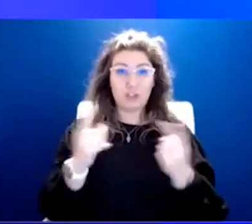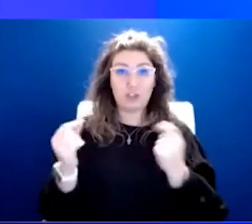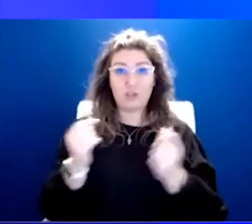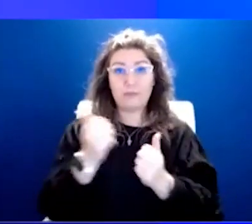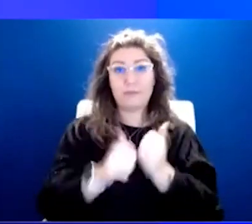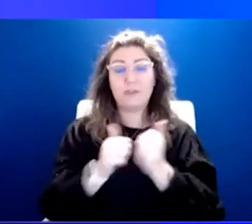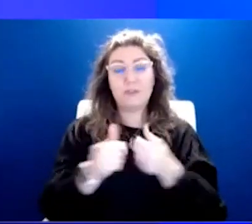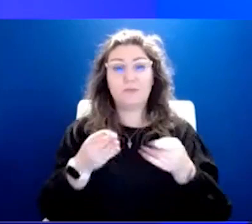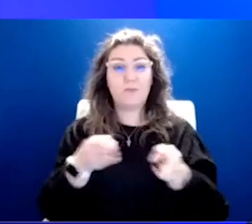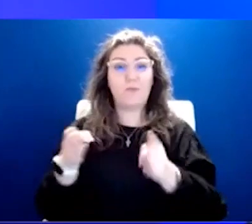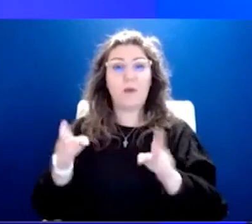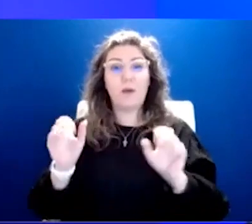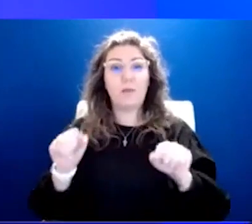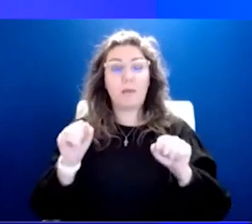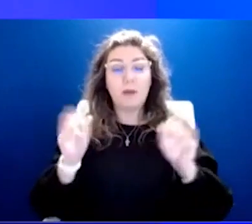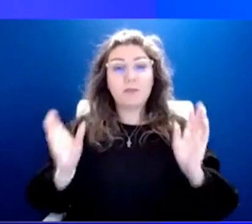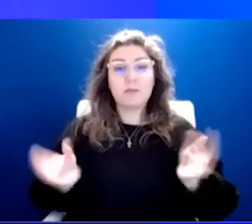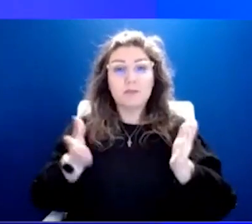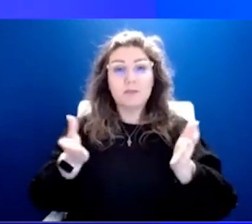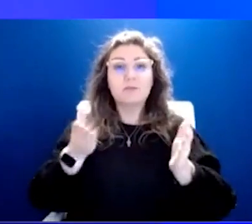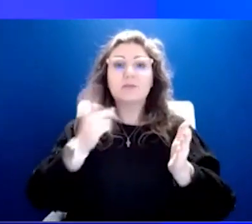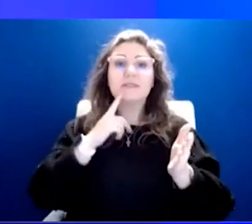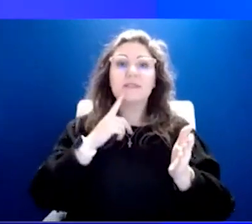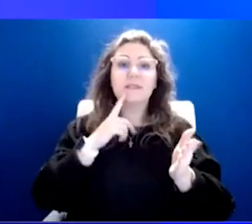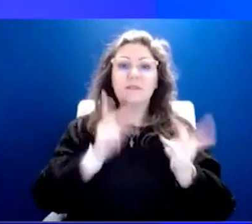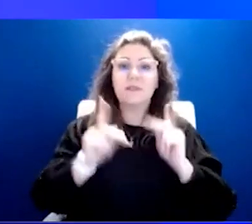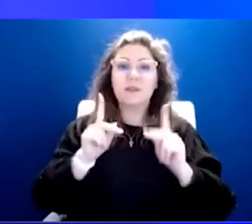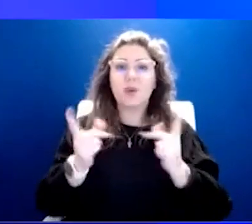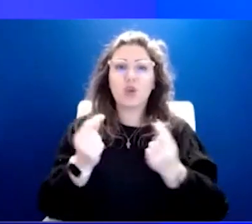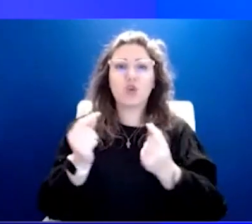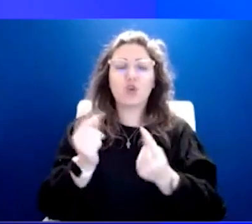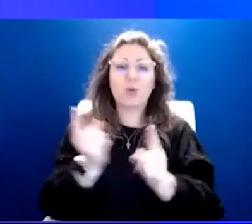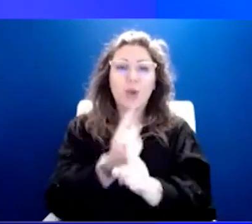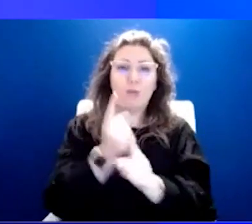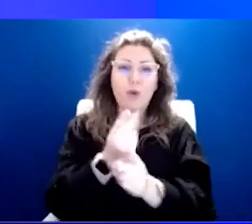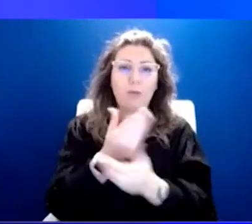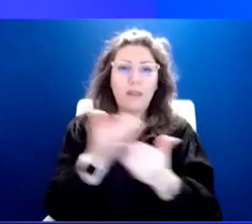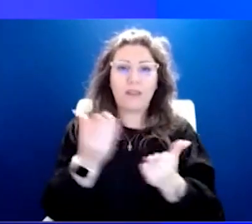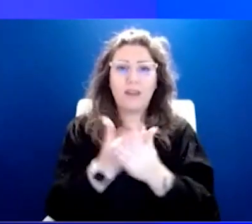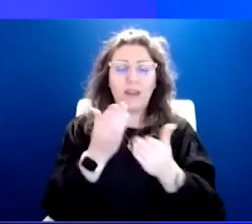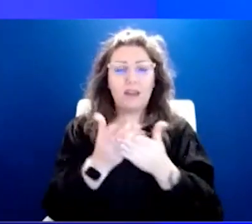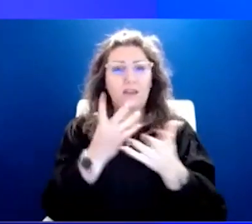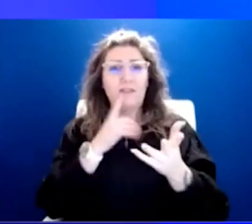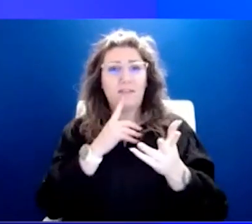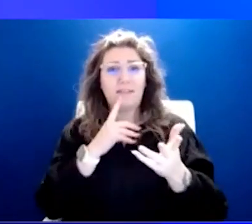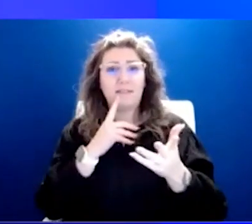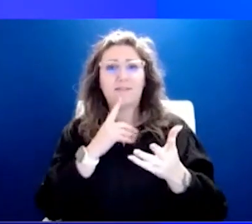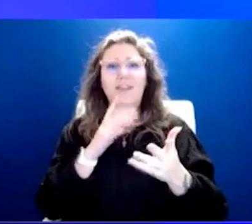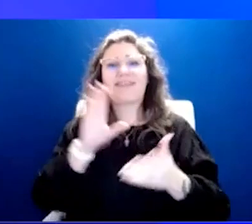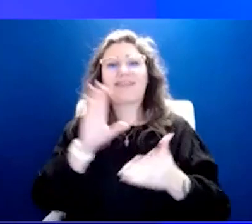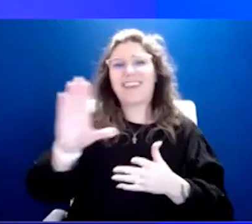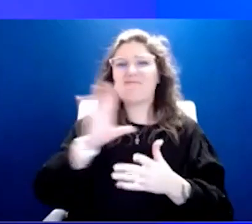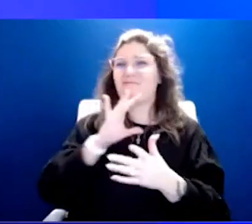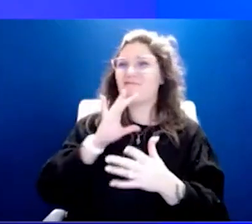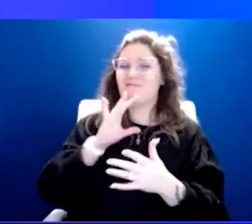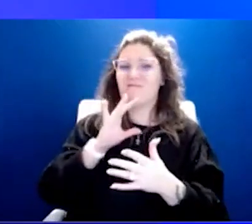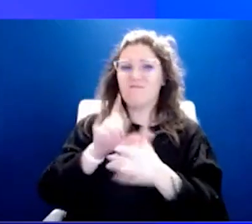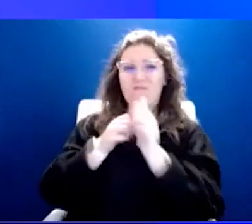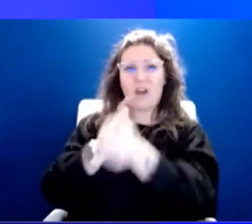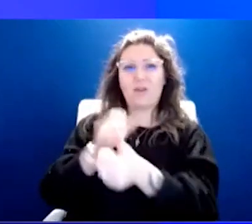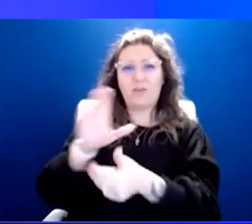to encourage people to do the right thing, to appeal to people's sensibilities, to the fact that